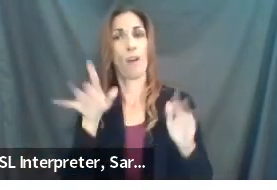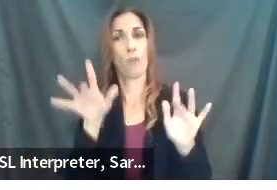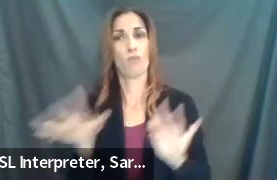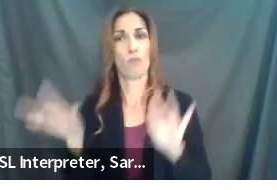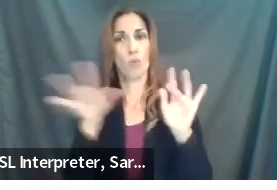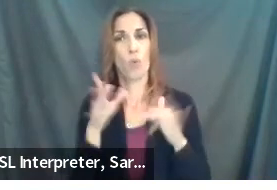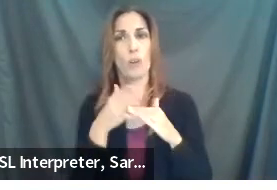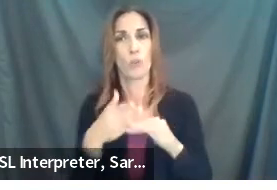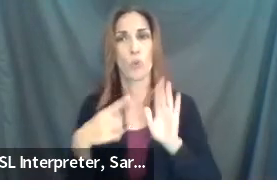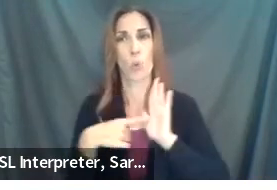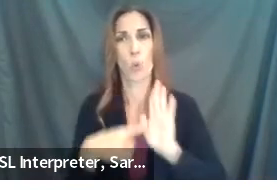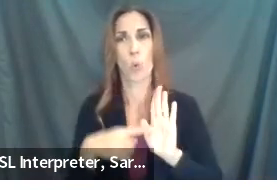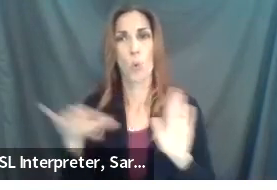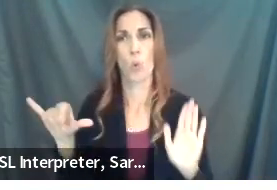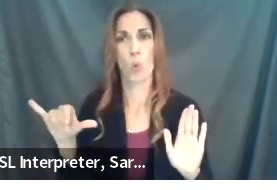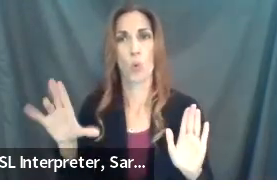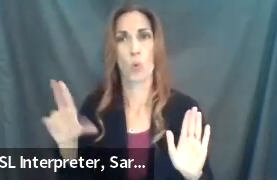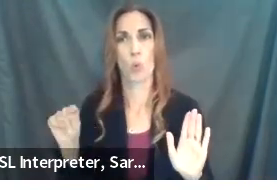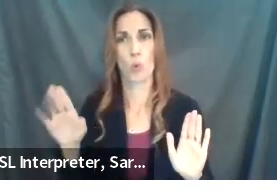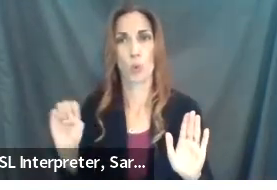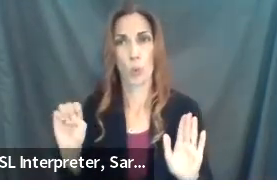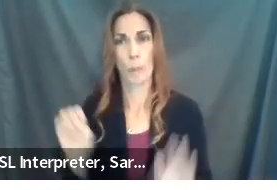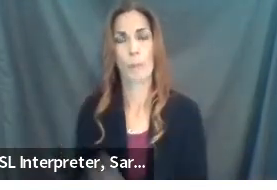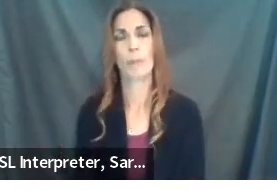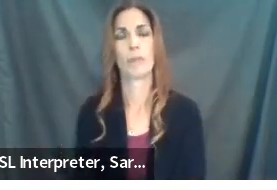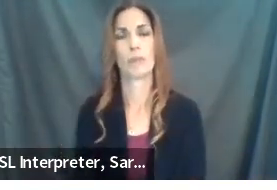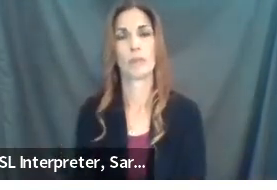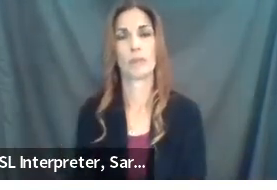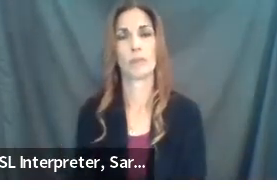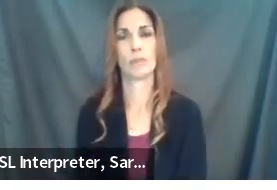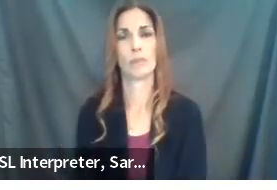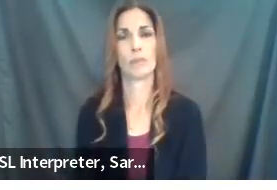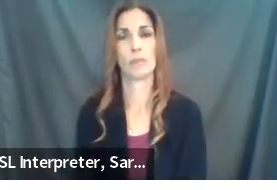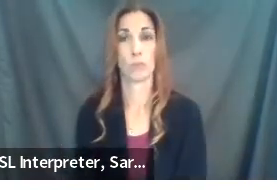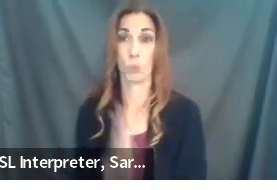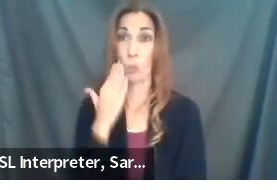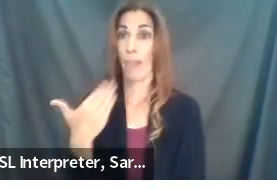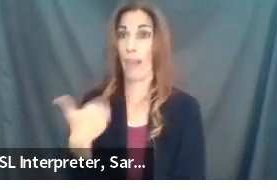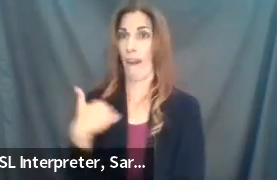on YouTube. We will have the recording in